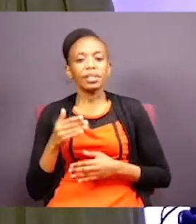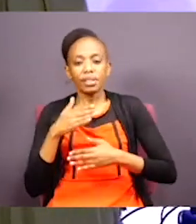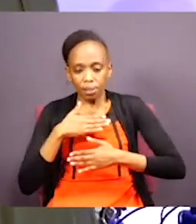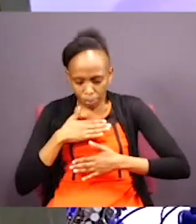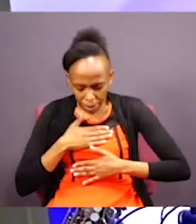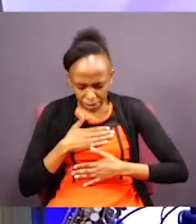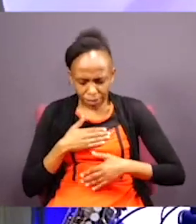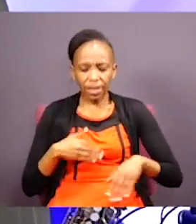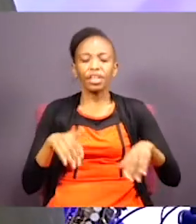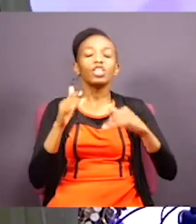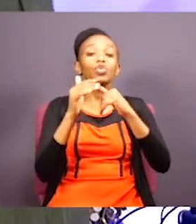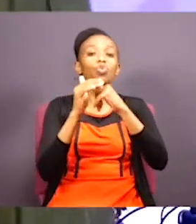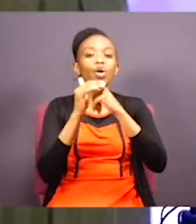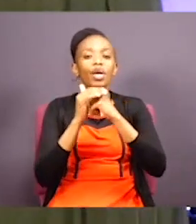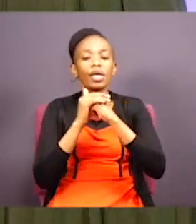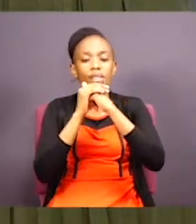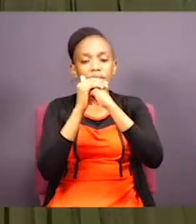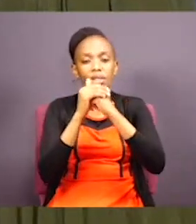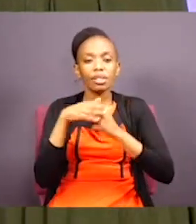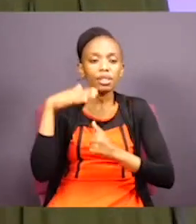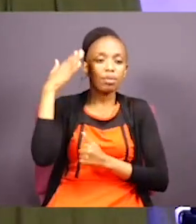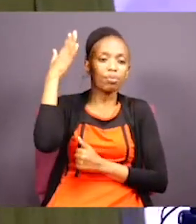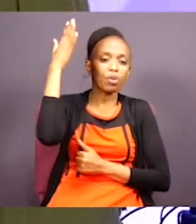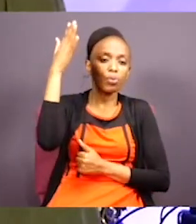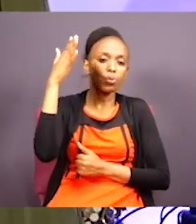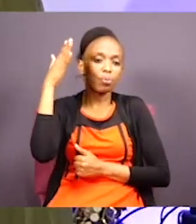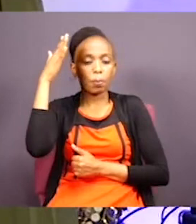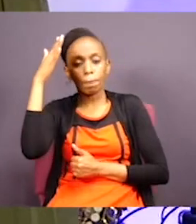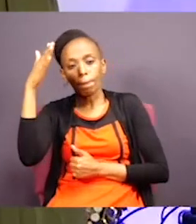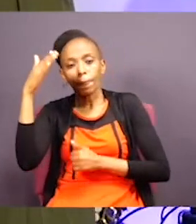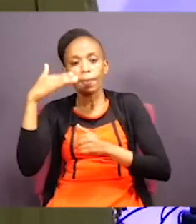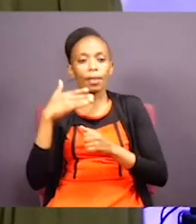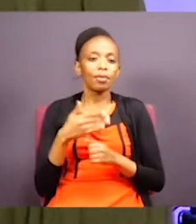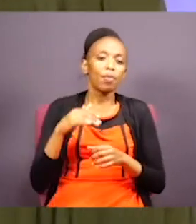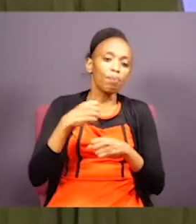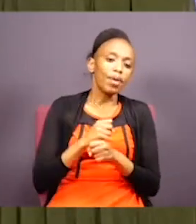a privilege to worship you.